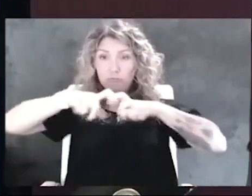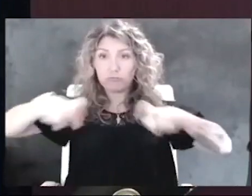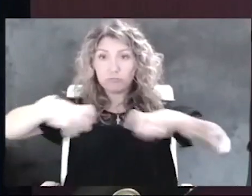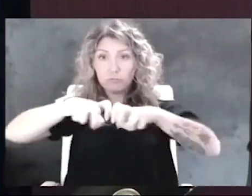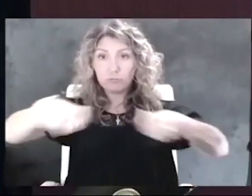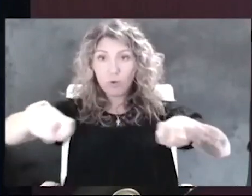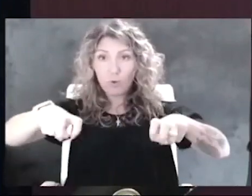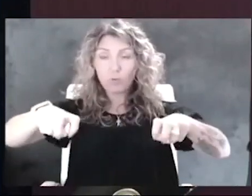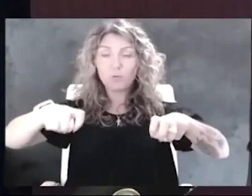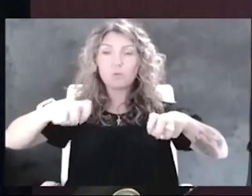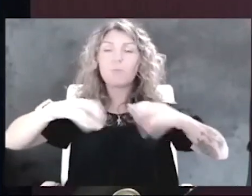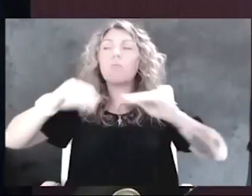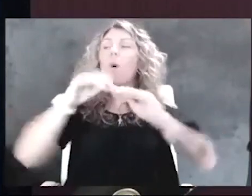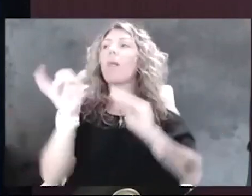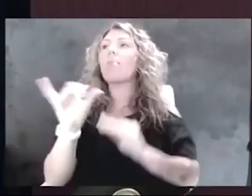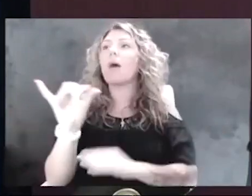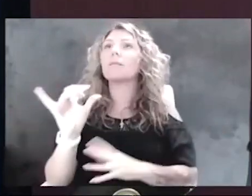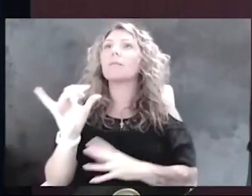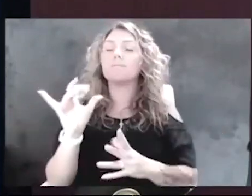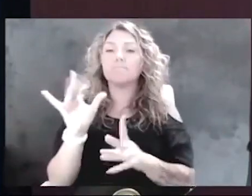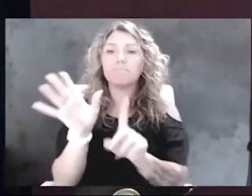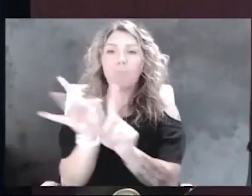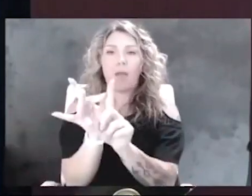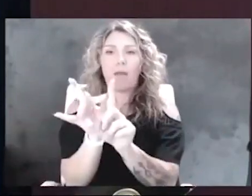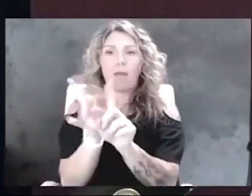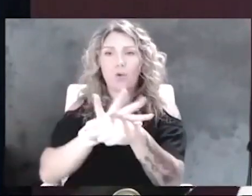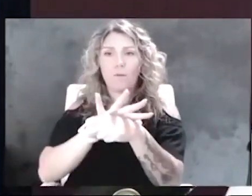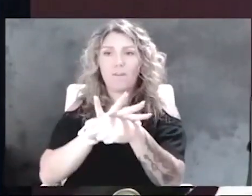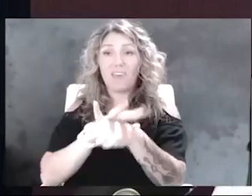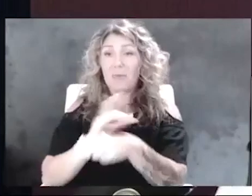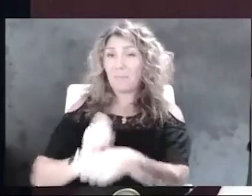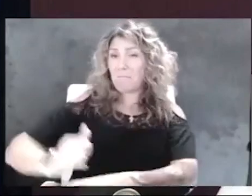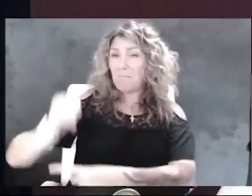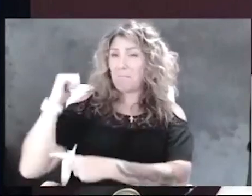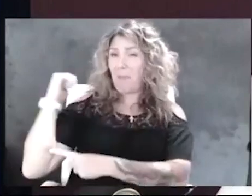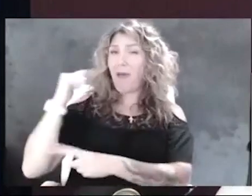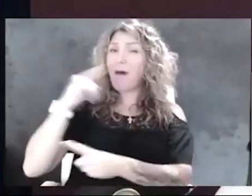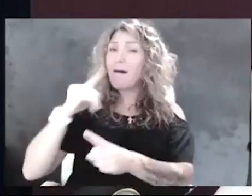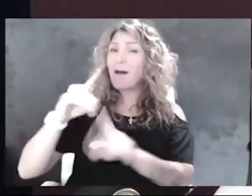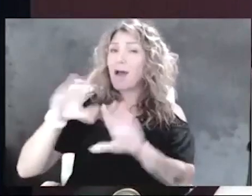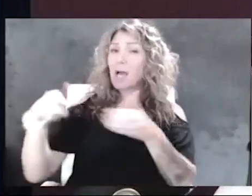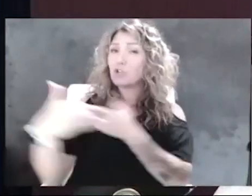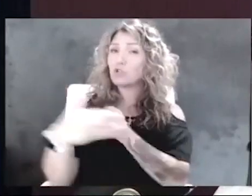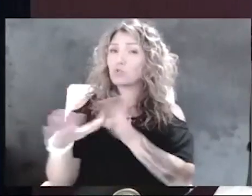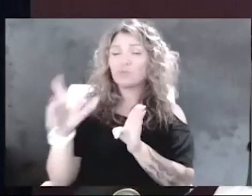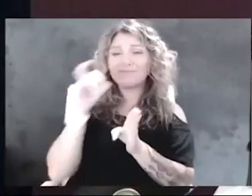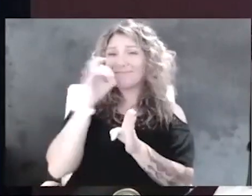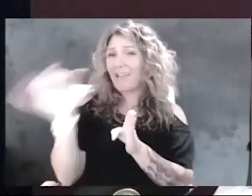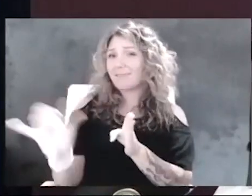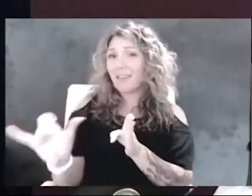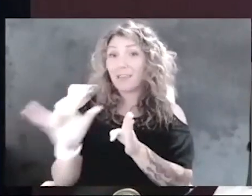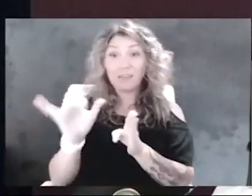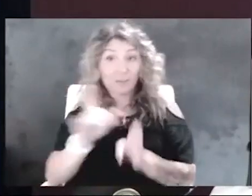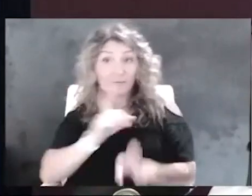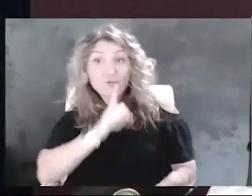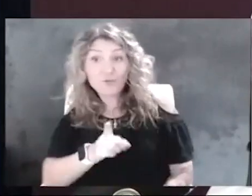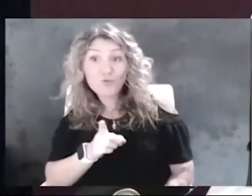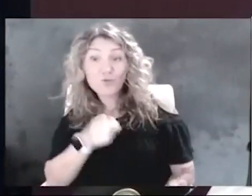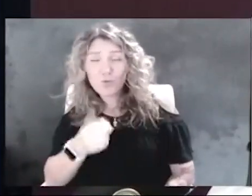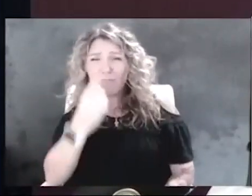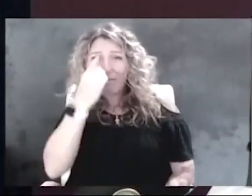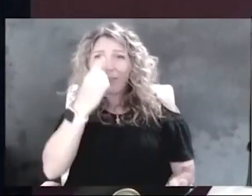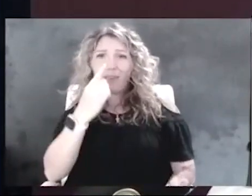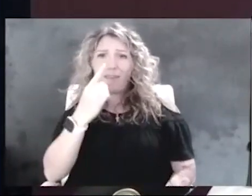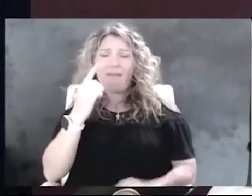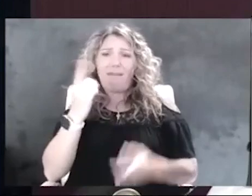to get COVID. The ones in the back part of the classroom were much less likely, which is true, what you would think would have with infection.